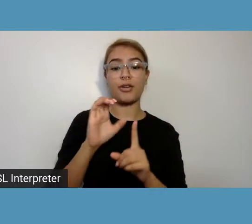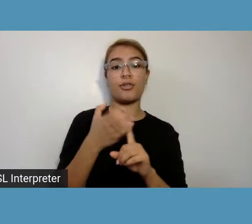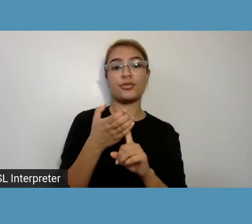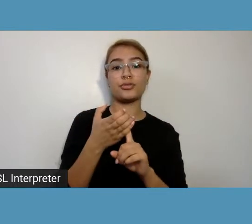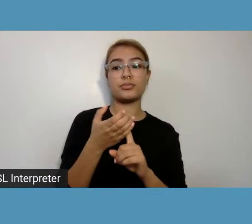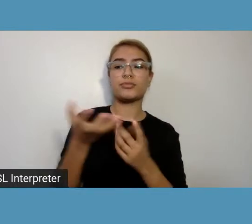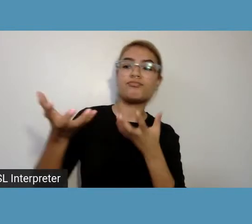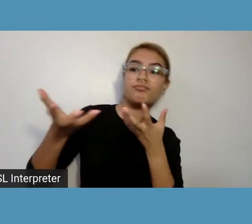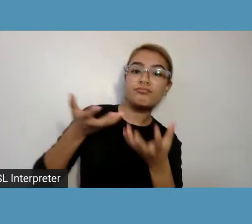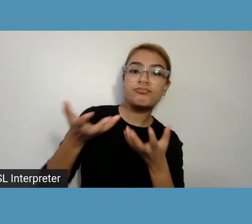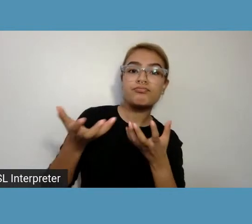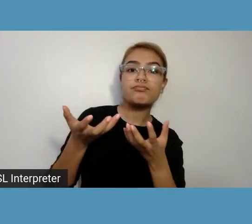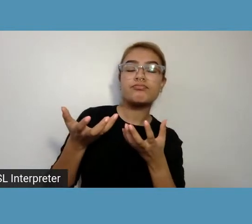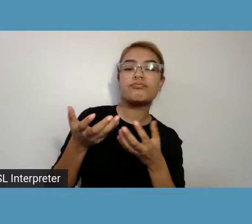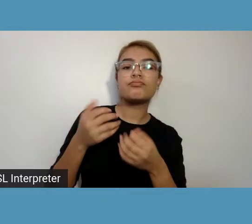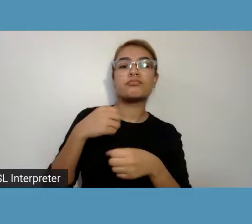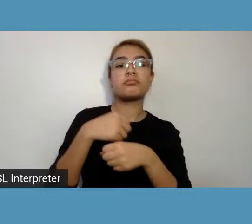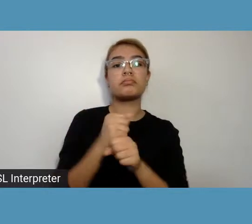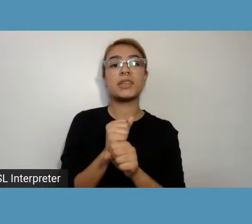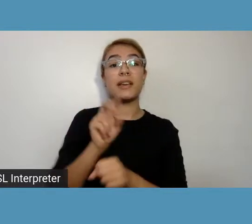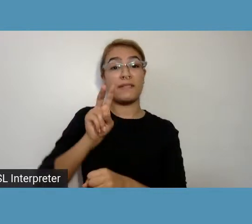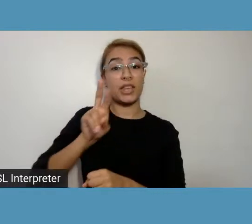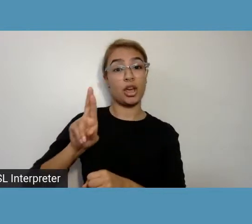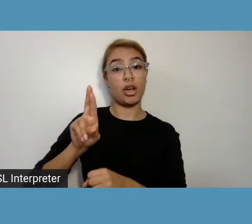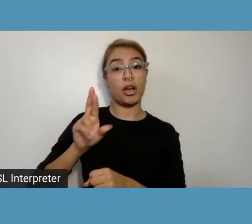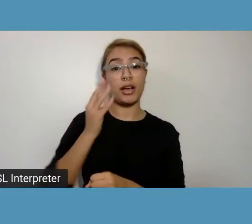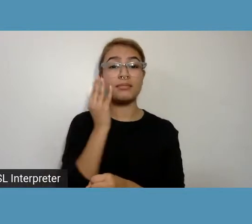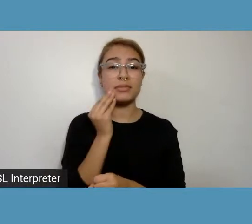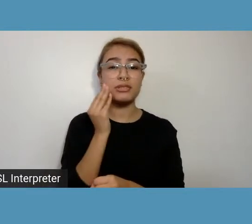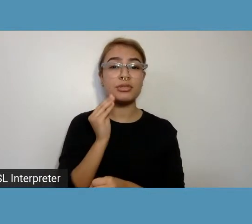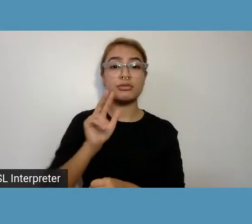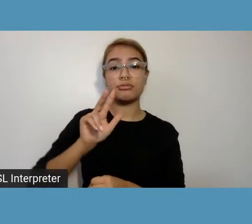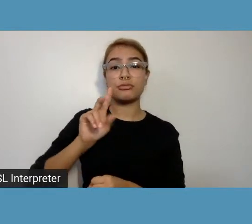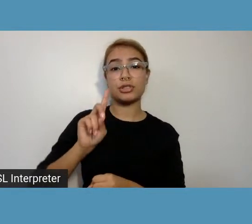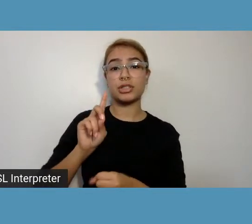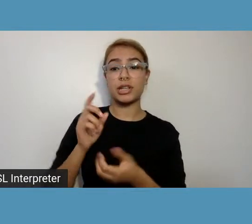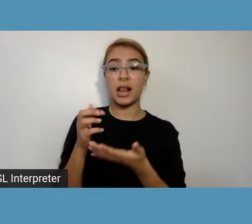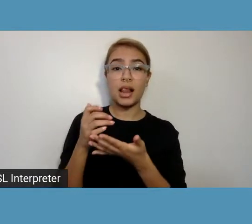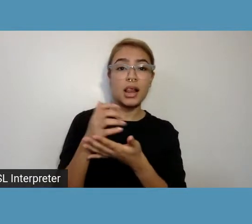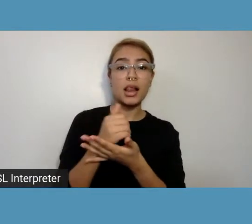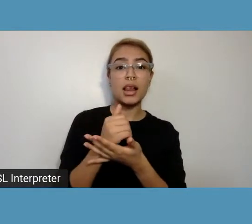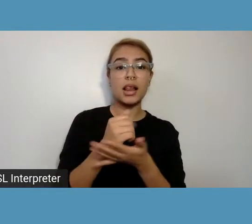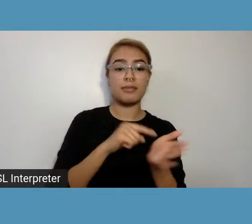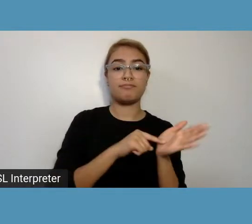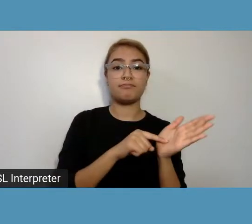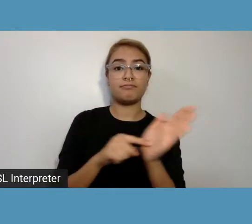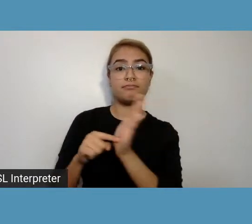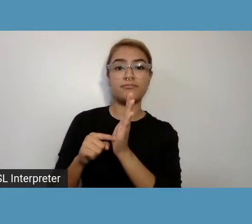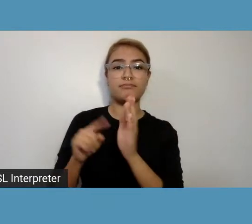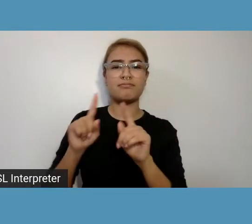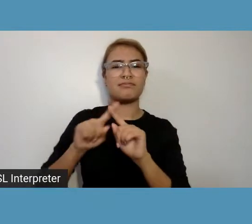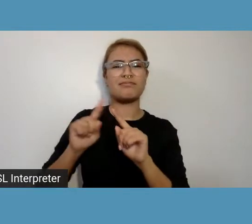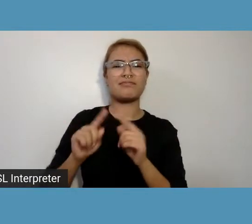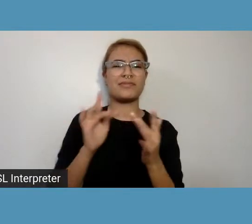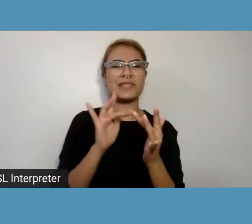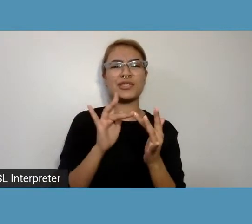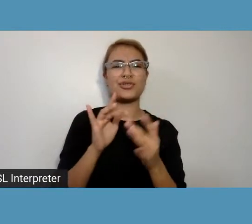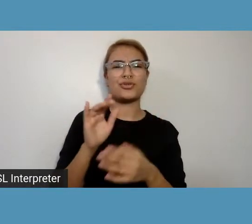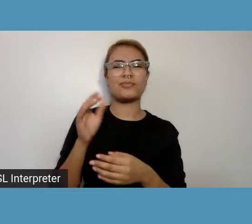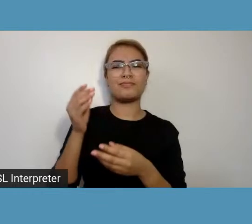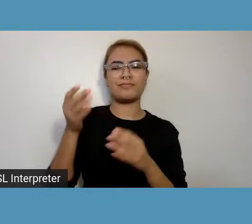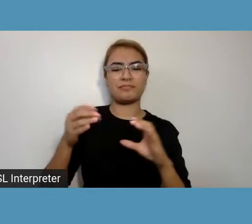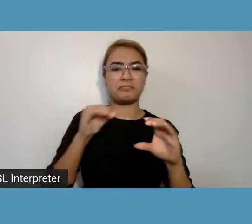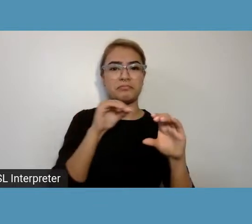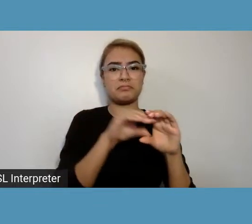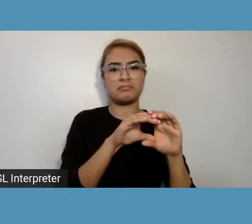She's created virtual reality experiences, 3D exhibitions, and digital knowledge banks for cultural preservation. And get